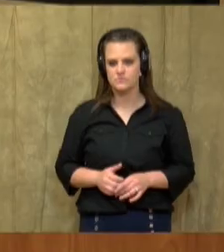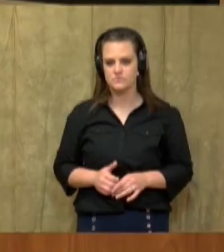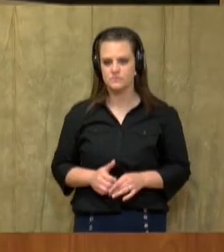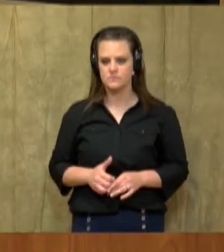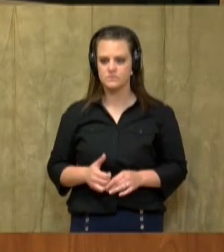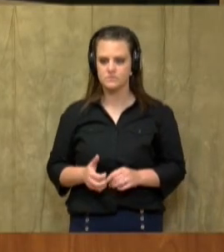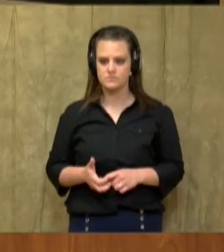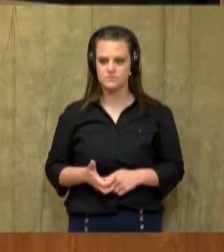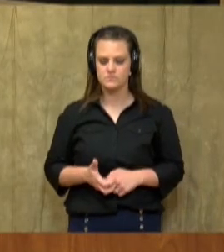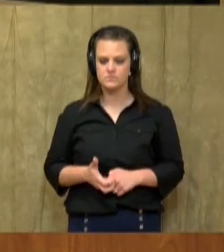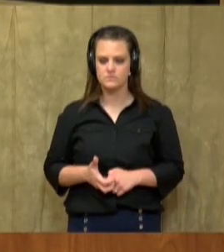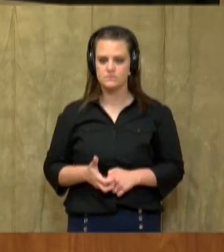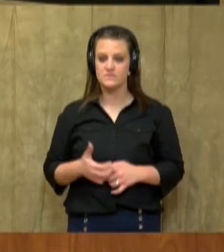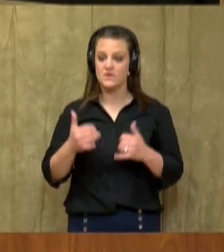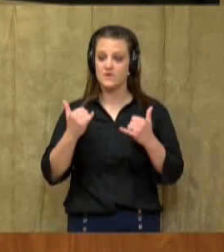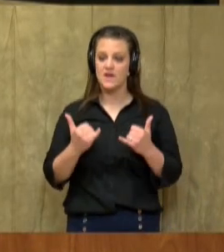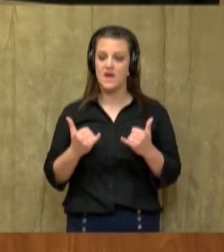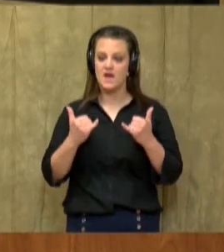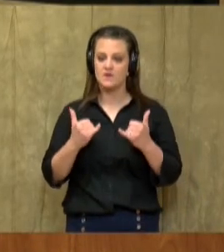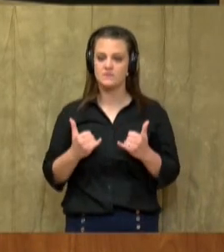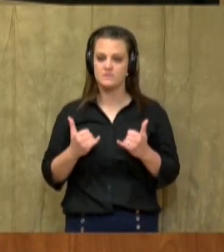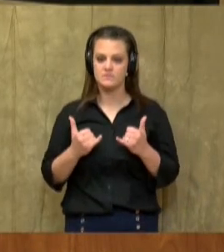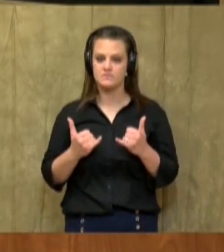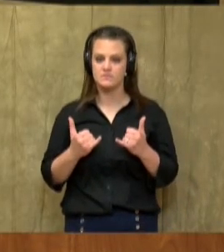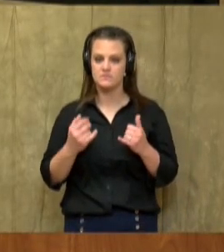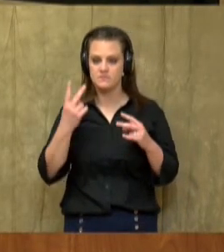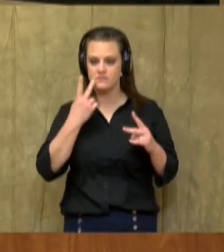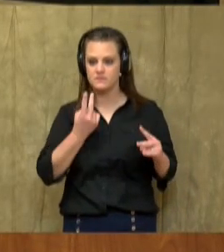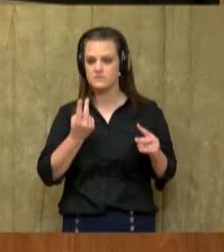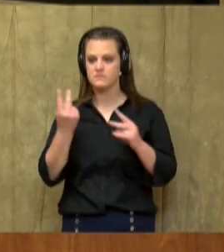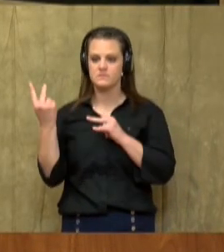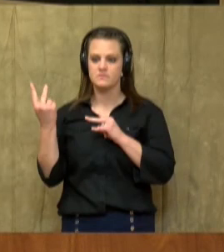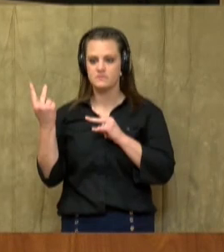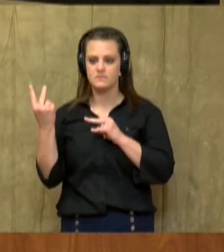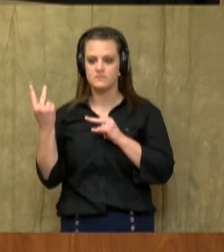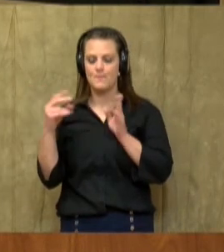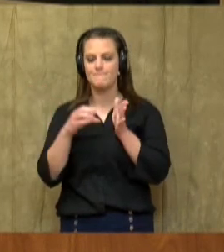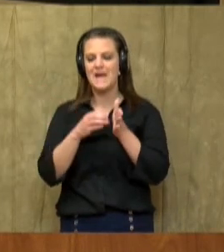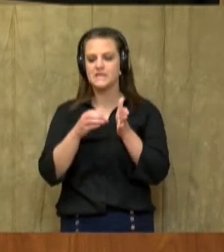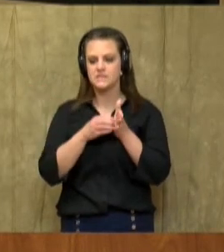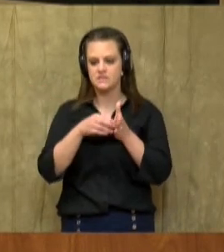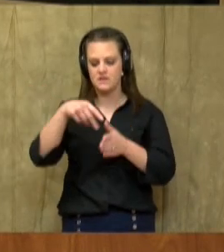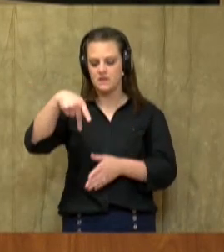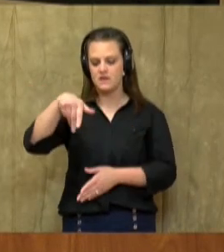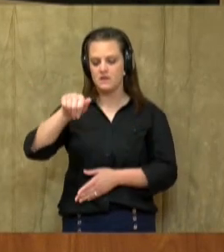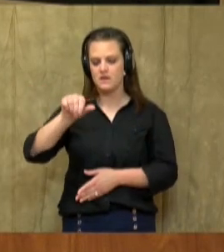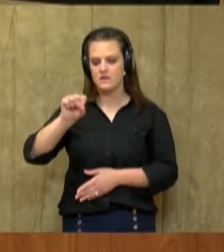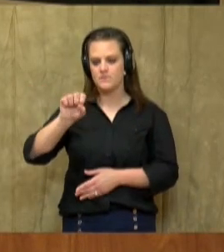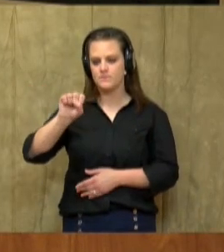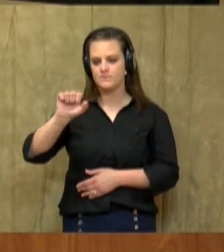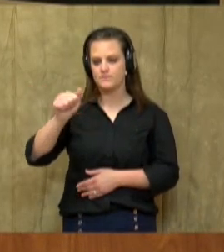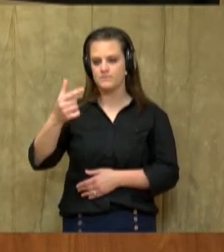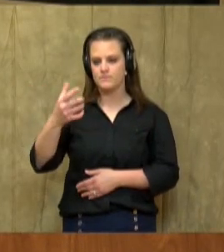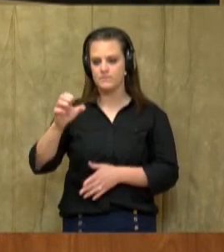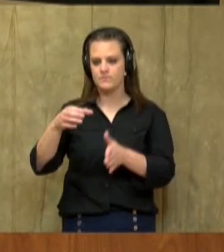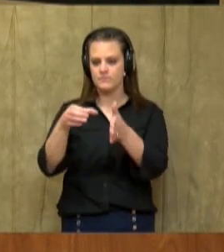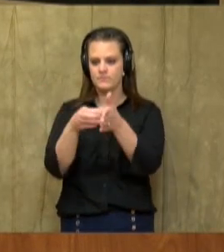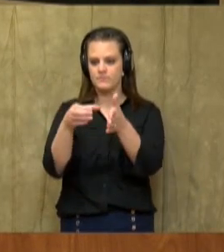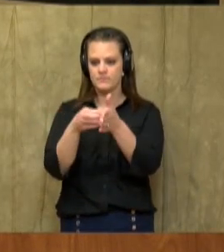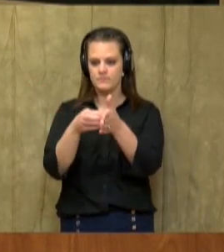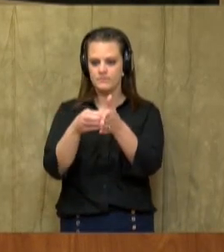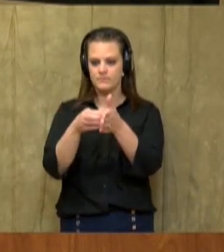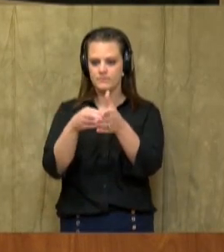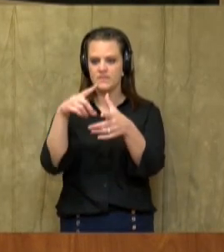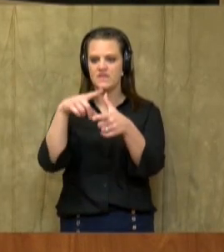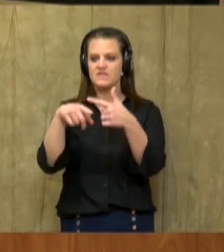So, now we're going to look at a passage, and we're going to read it, and then we're going to answer